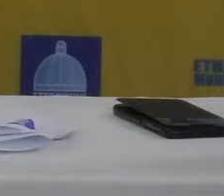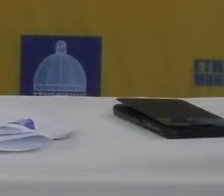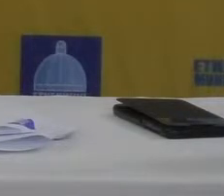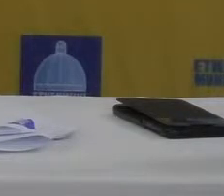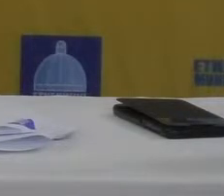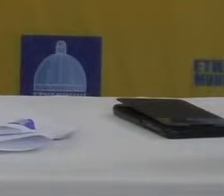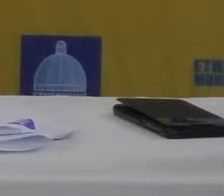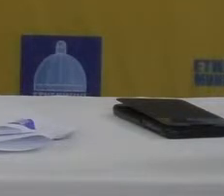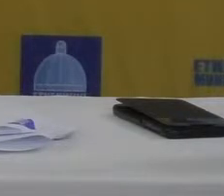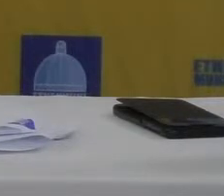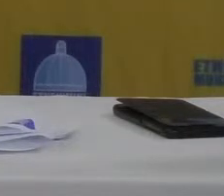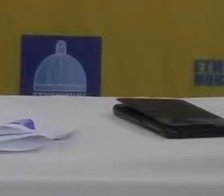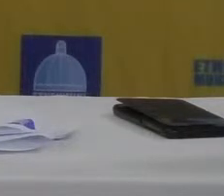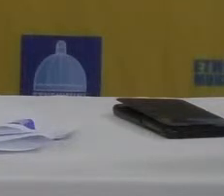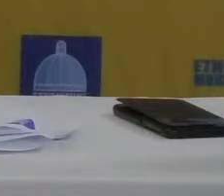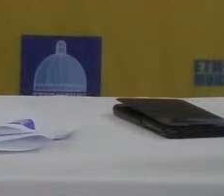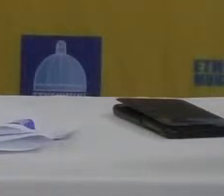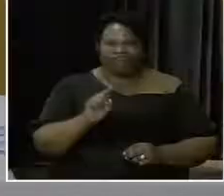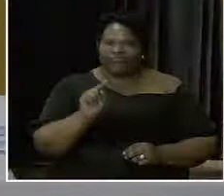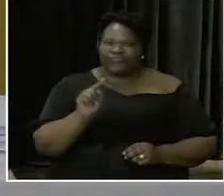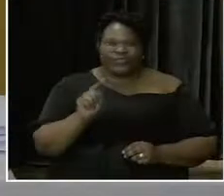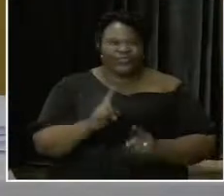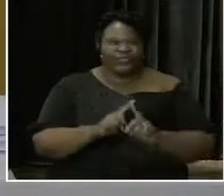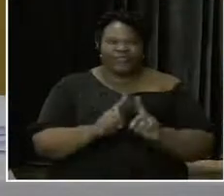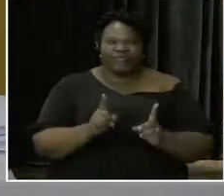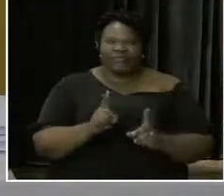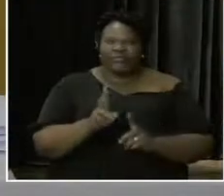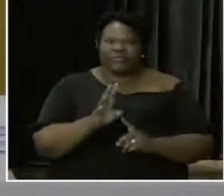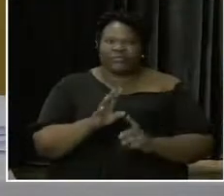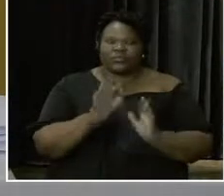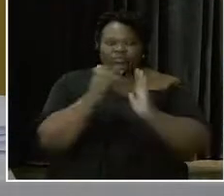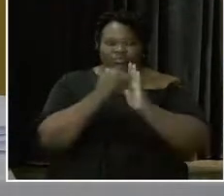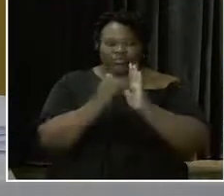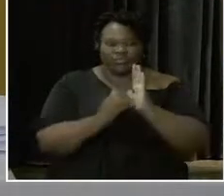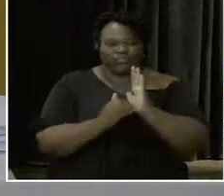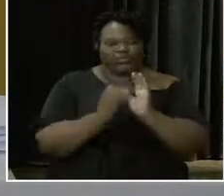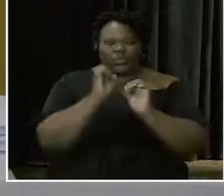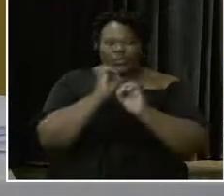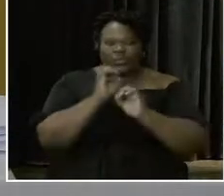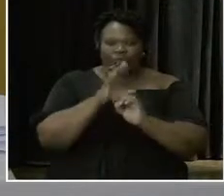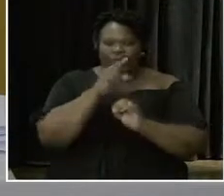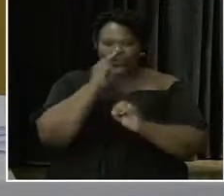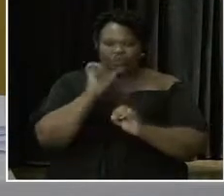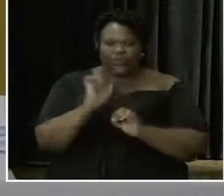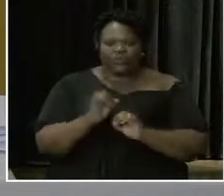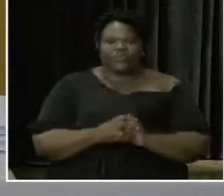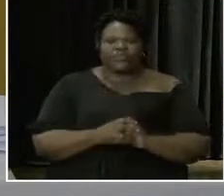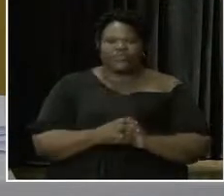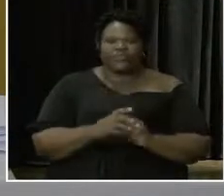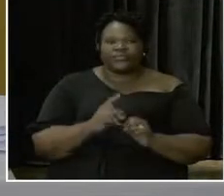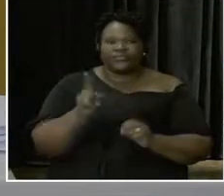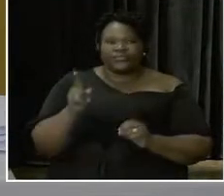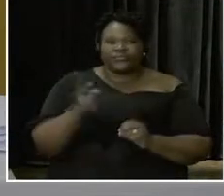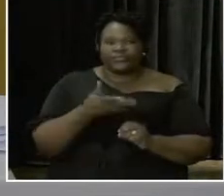No, you're not a speaker on the list. Please. Councillor Nkosi.